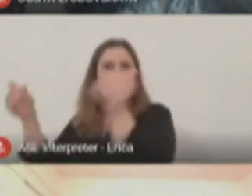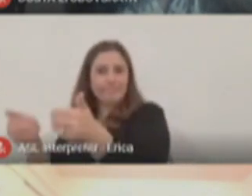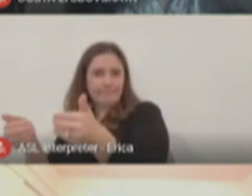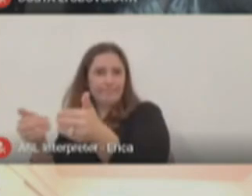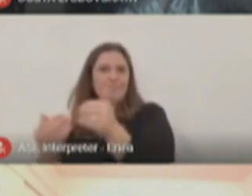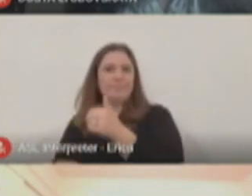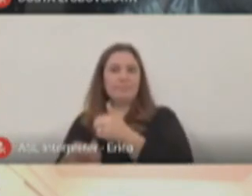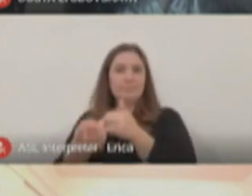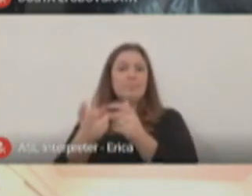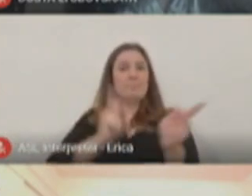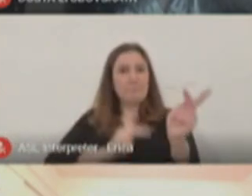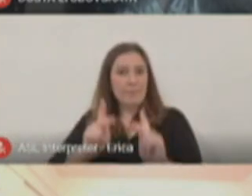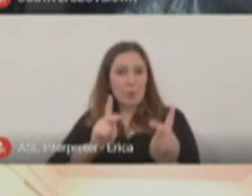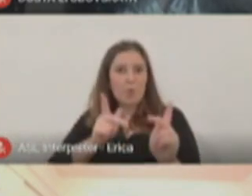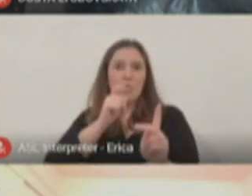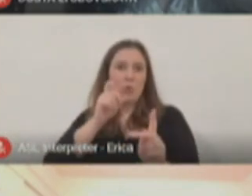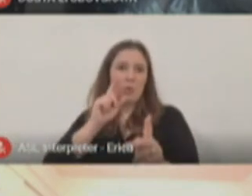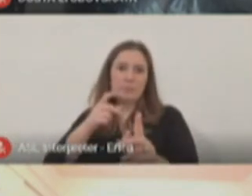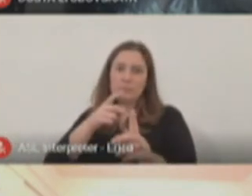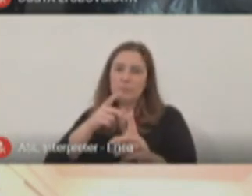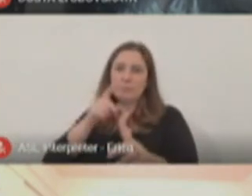at